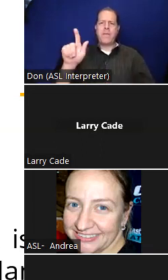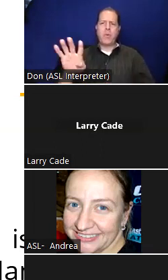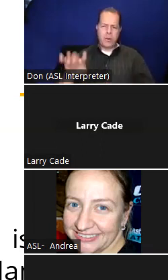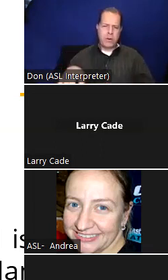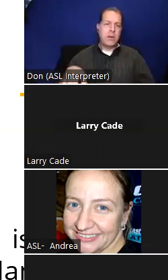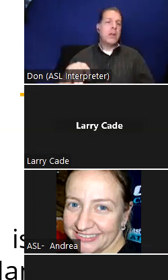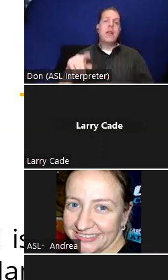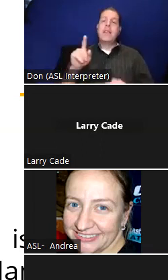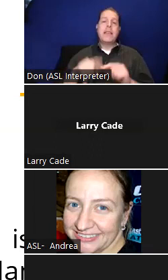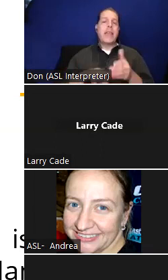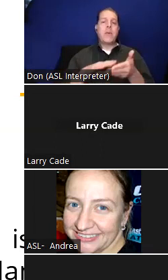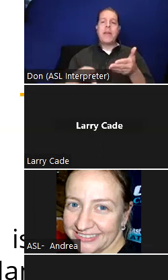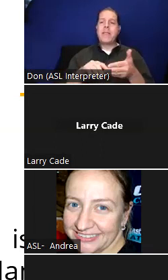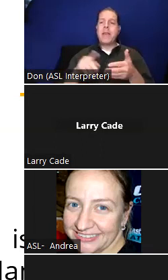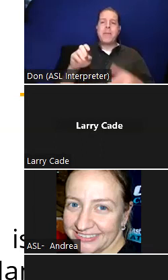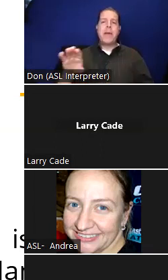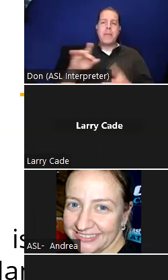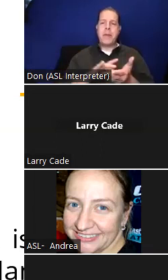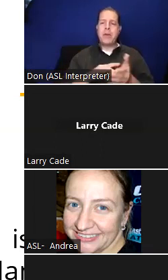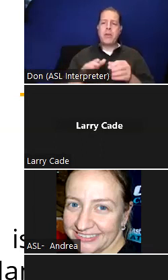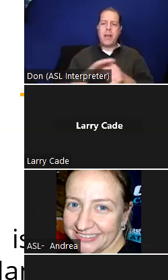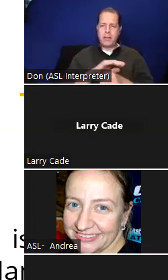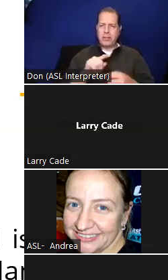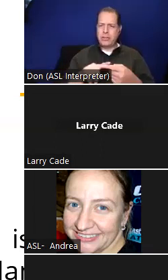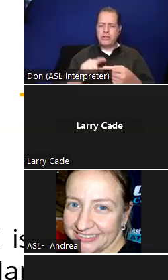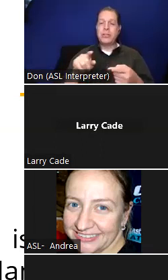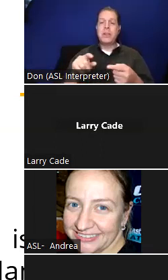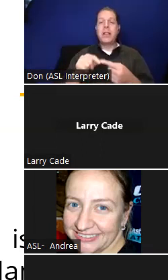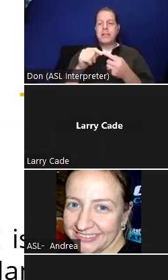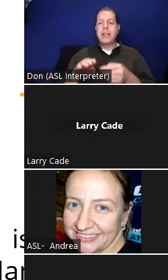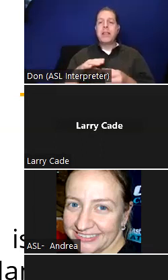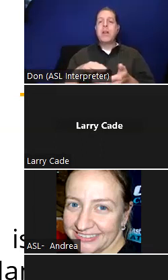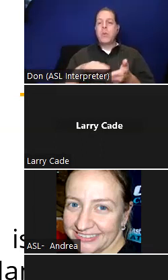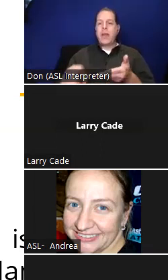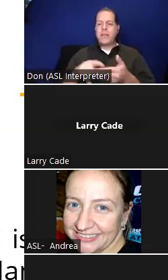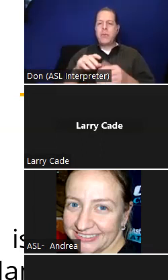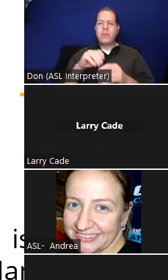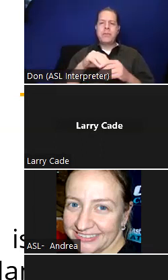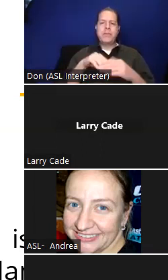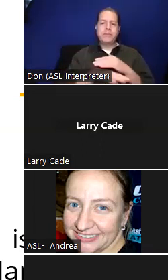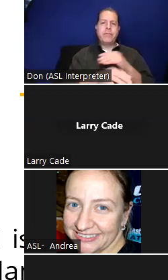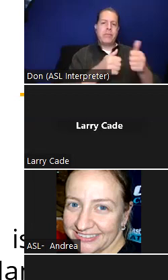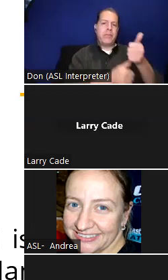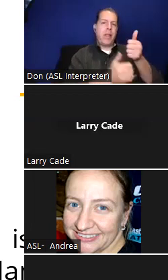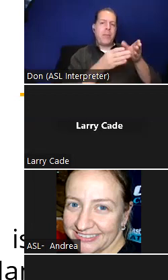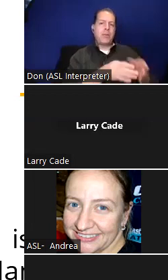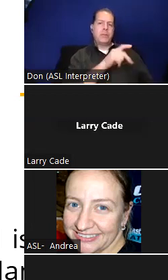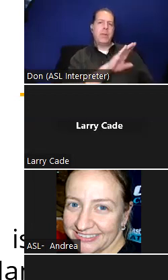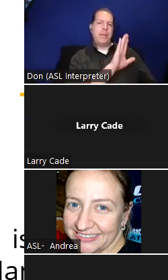They can't waive the PEBB medical coverage unless they waive to enroll as a dependent on someone else's PEBB